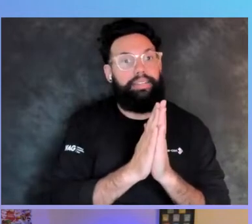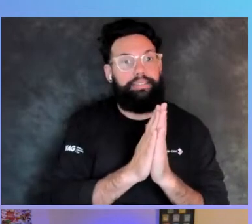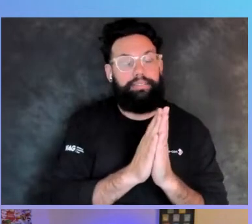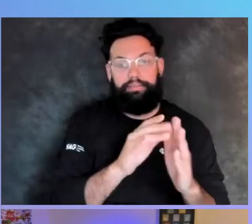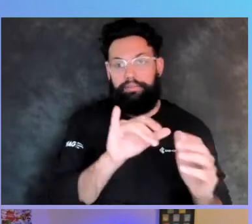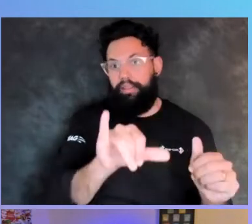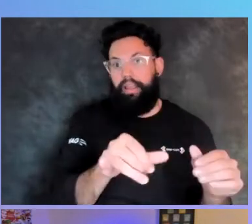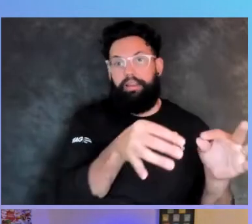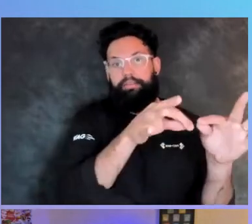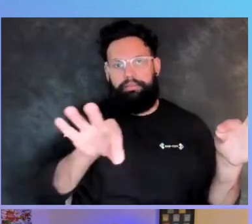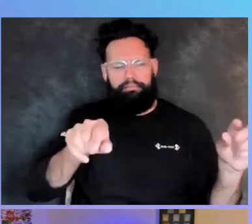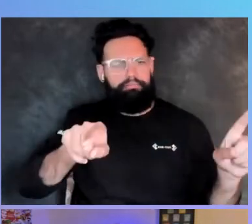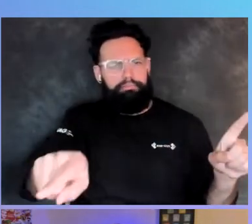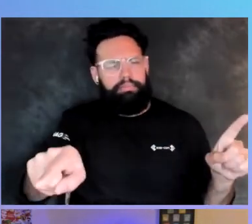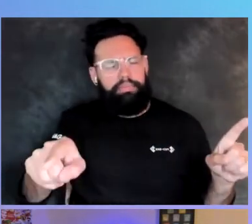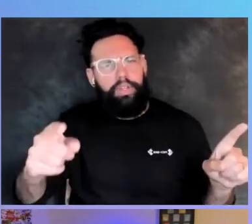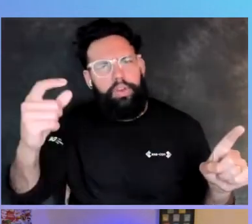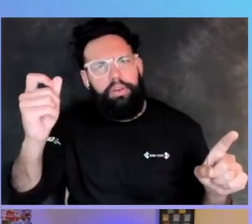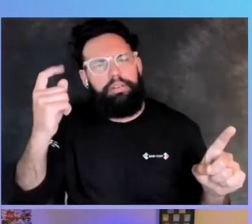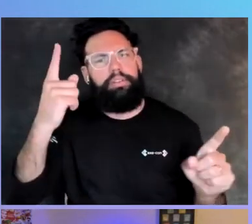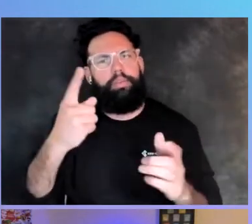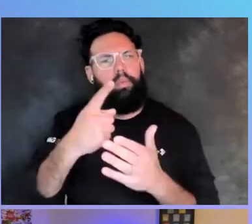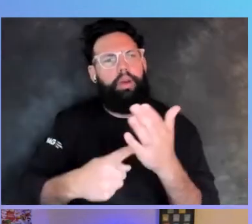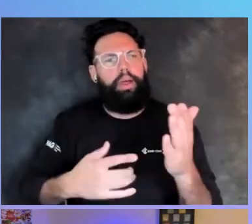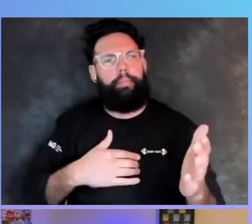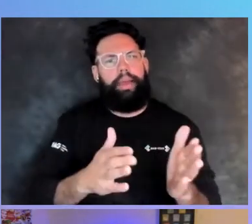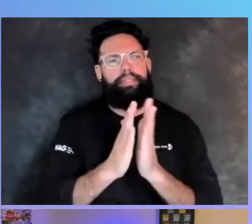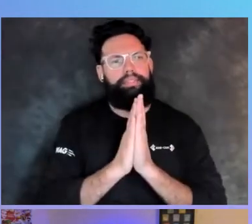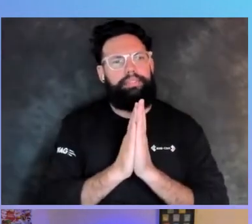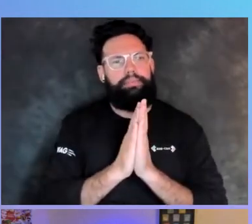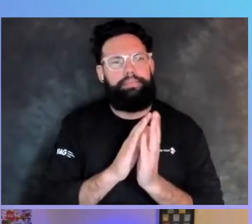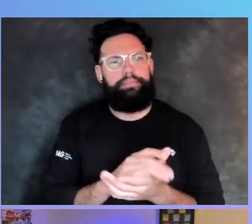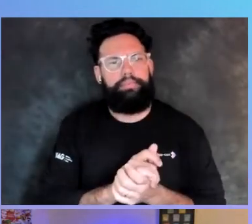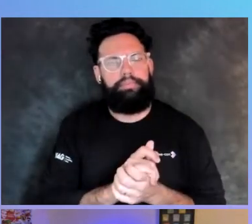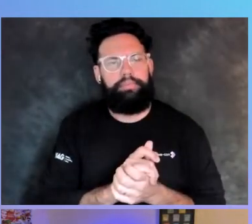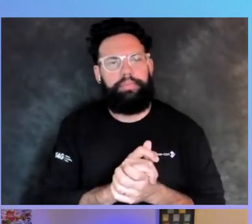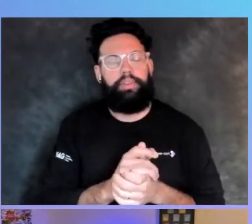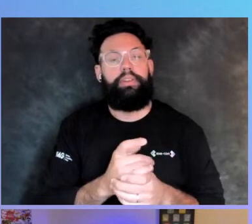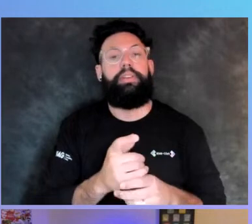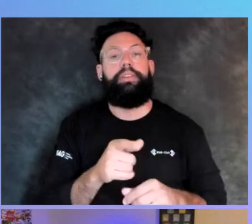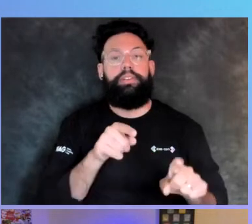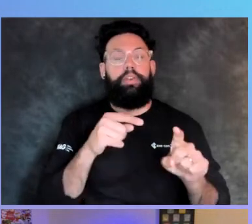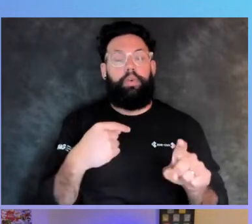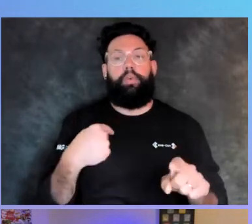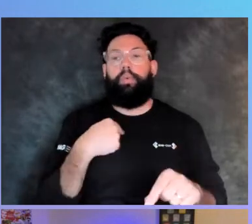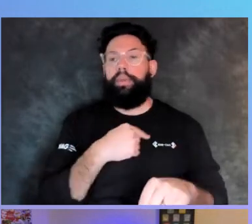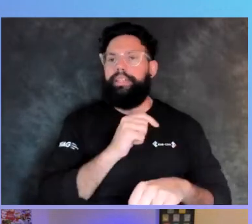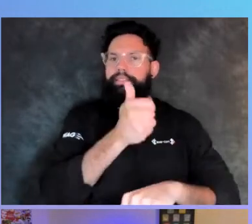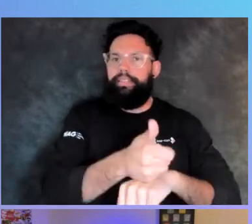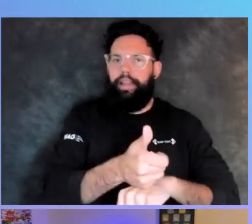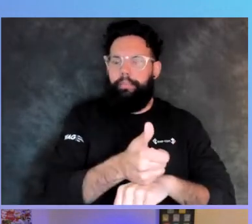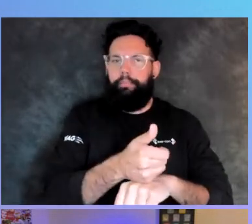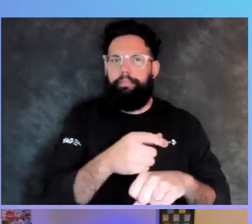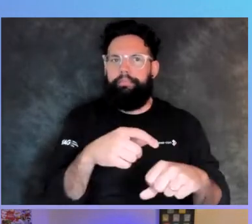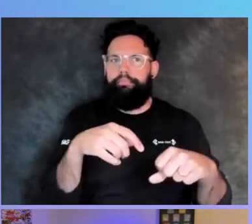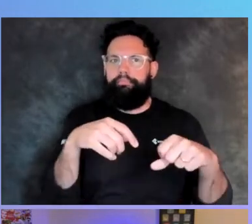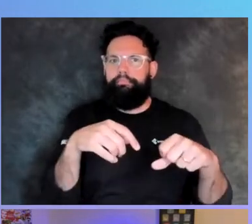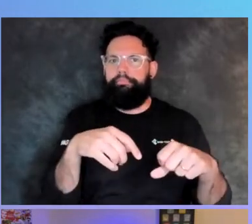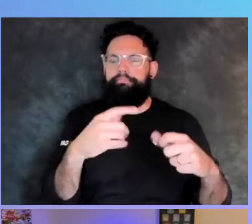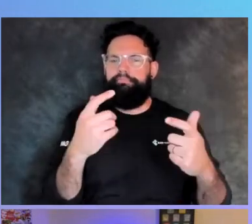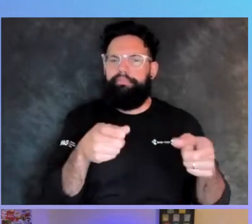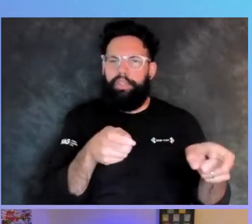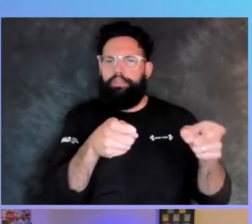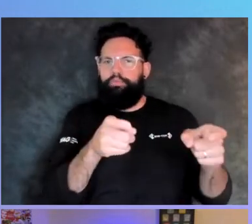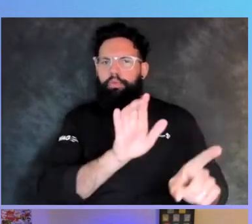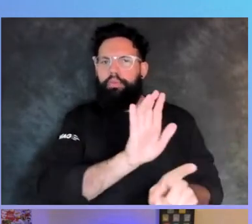about. So for any good experiment, we have to start with a control. And for this control, I'm withholding